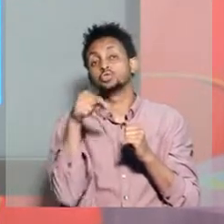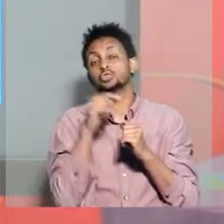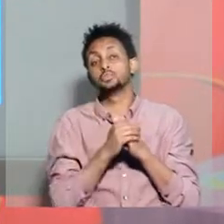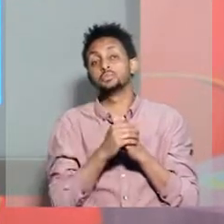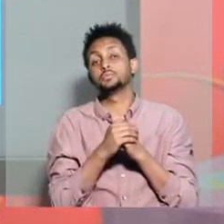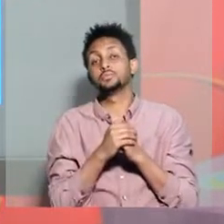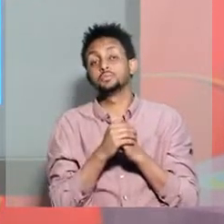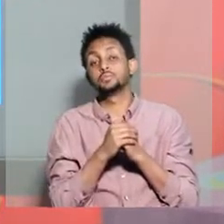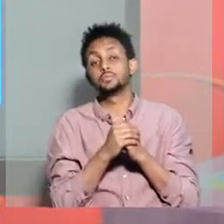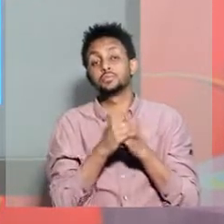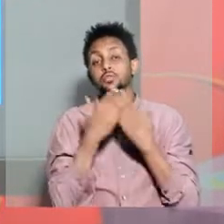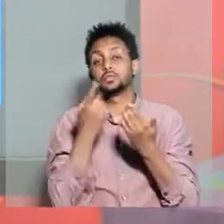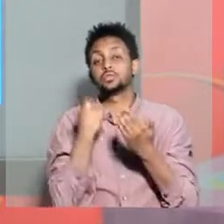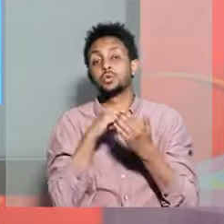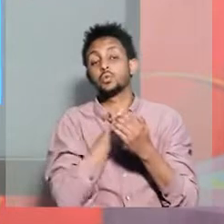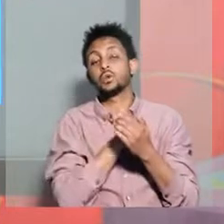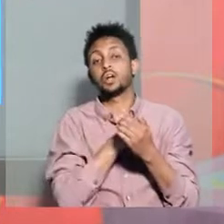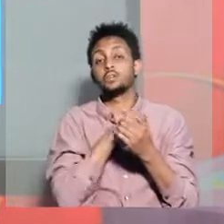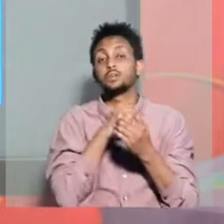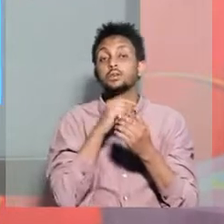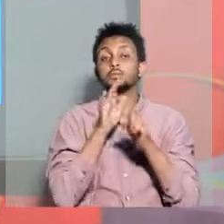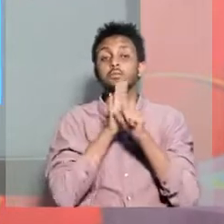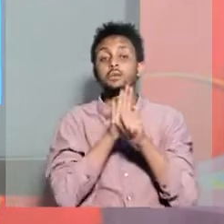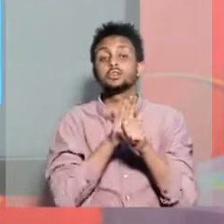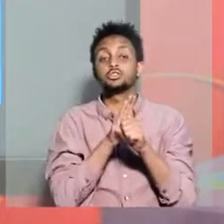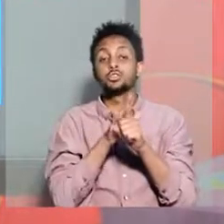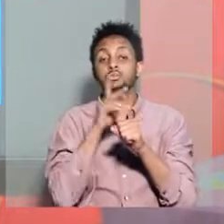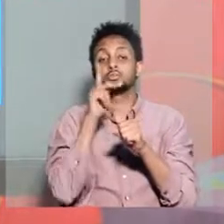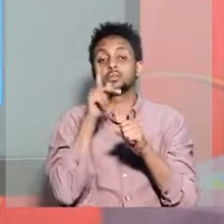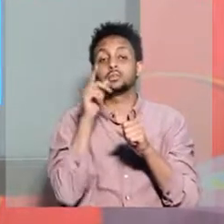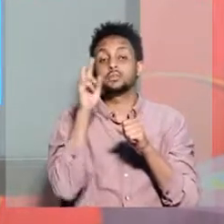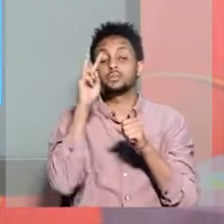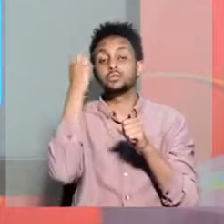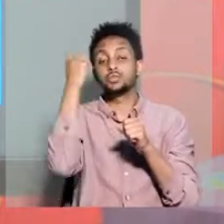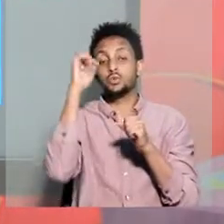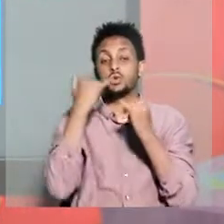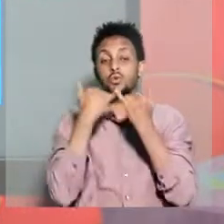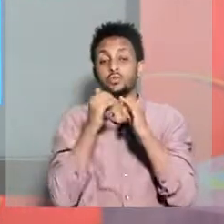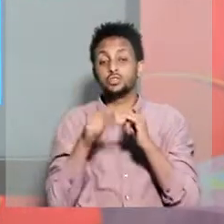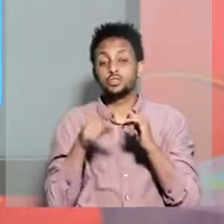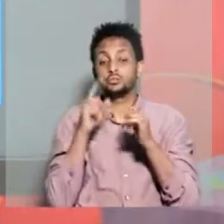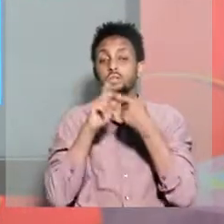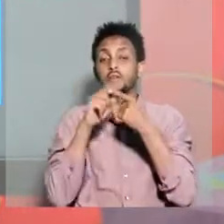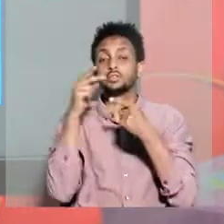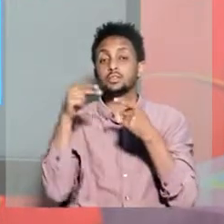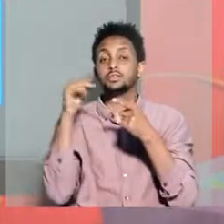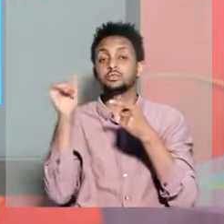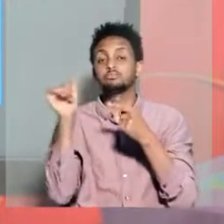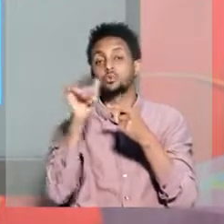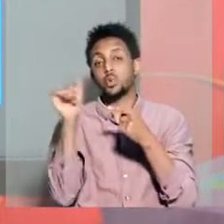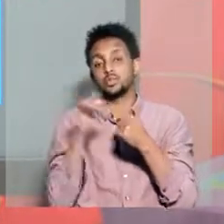g. So we can have pressure over rho g plus v squared over 2g plus h